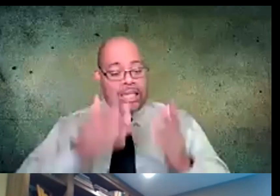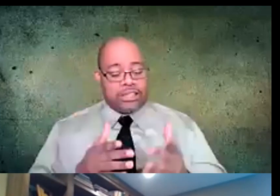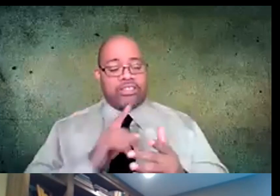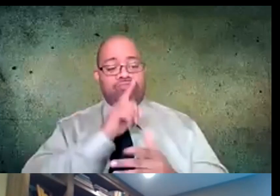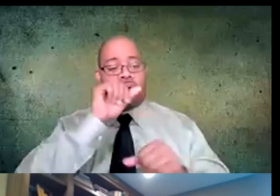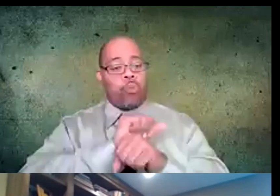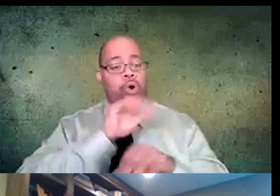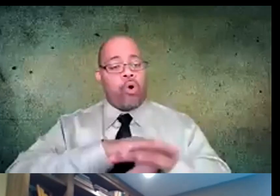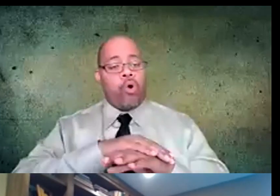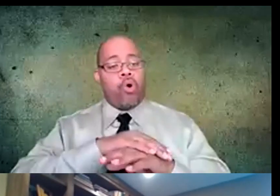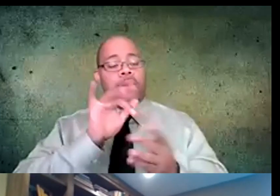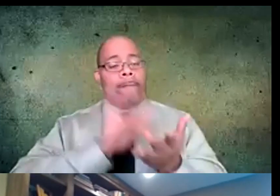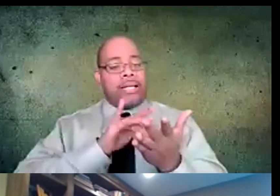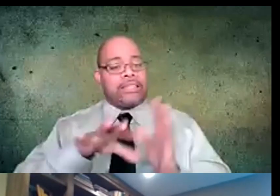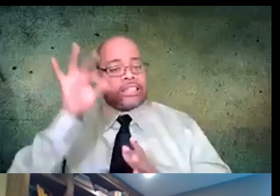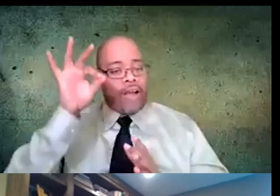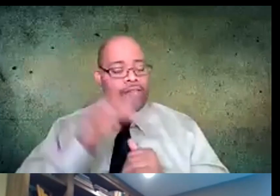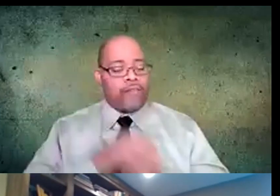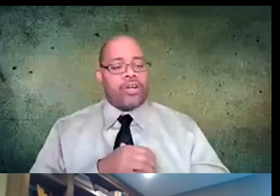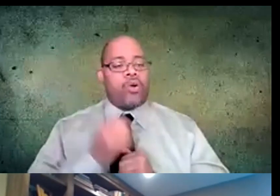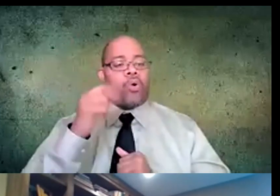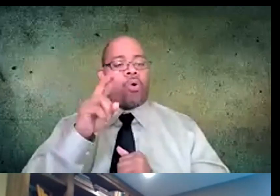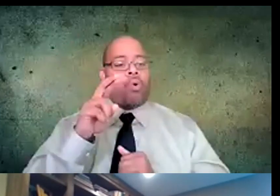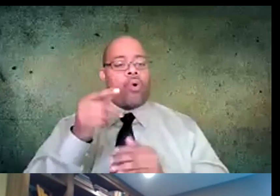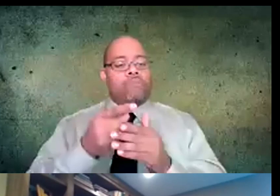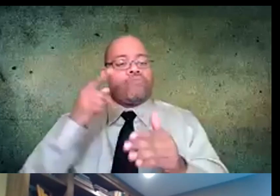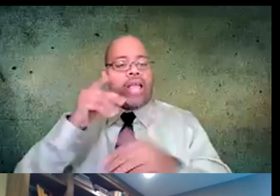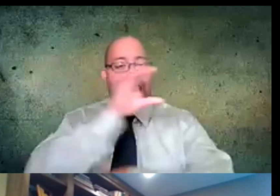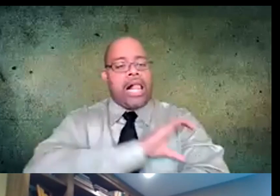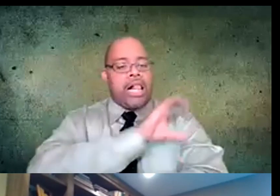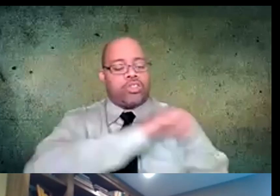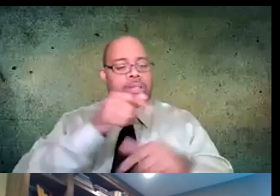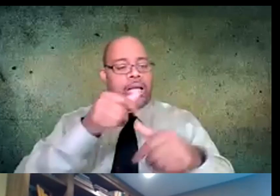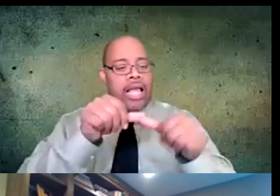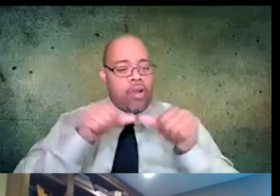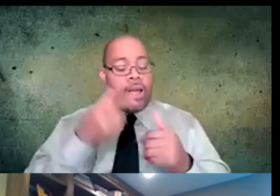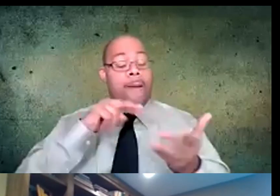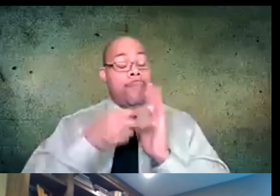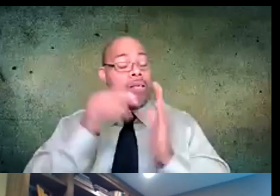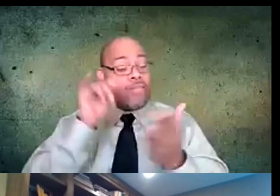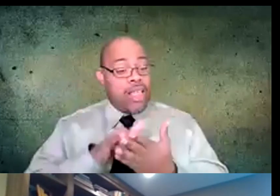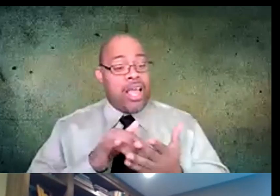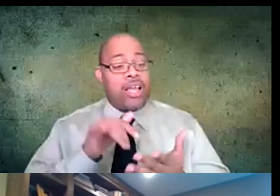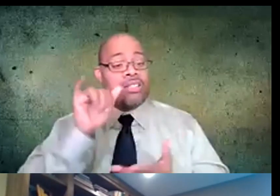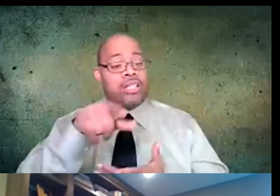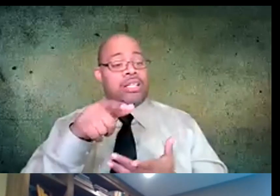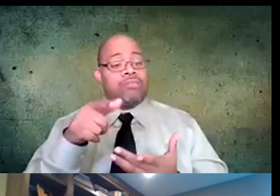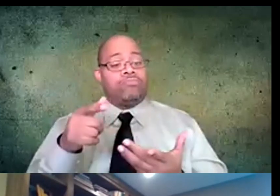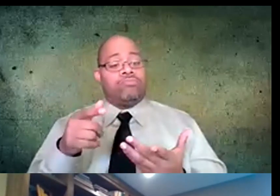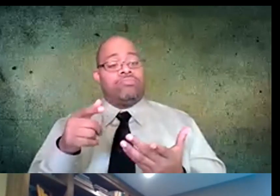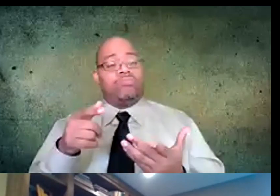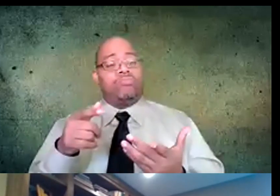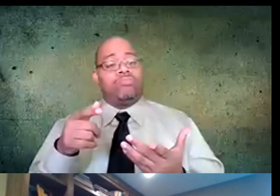in the drug discovery or preclinical space. By that, I mean, they could,